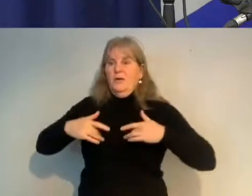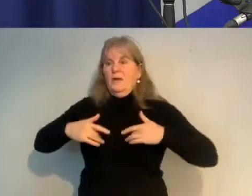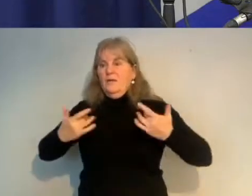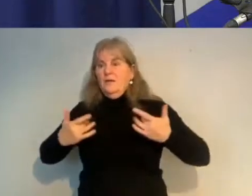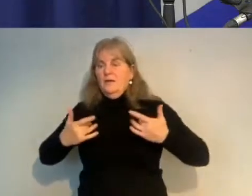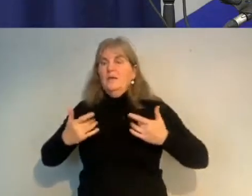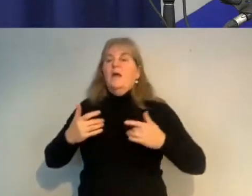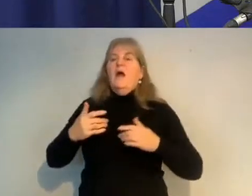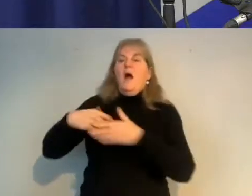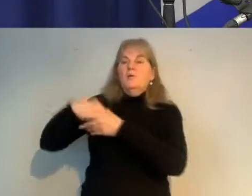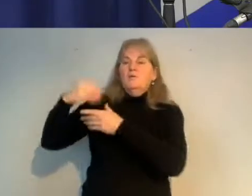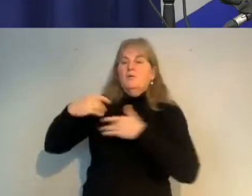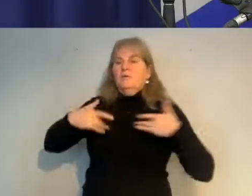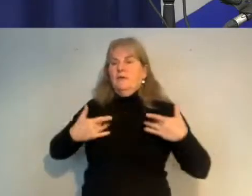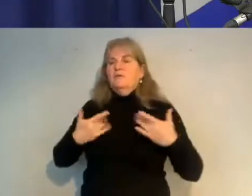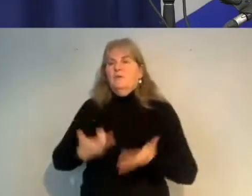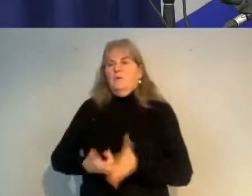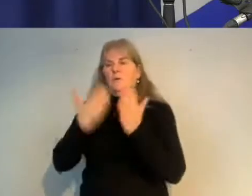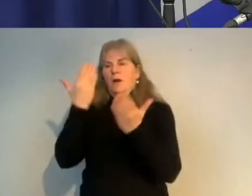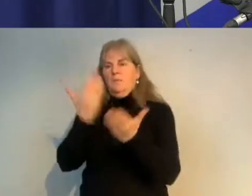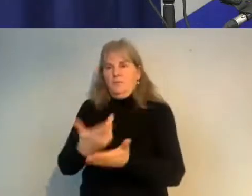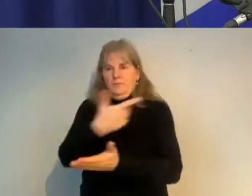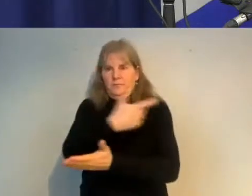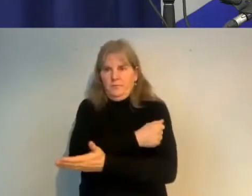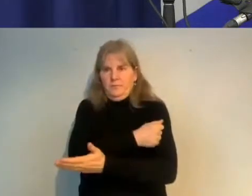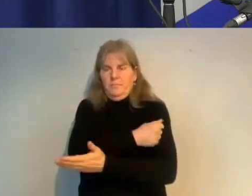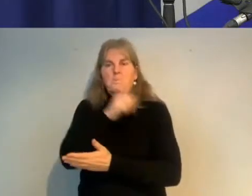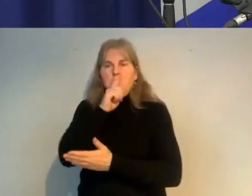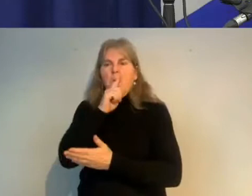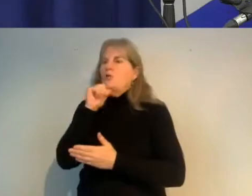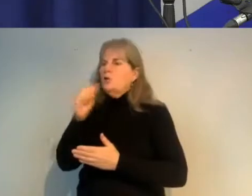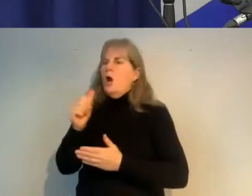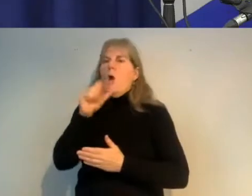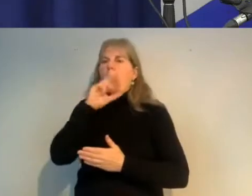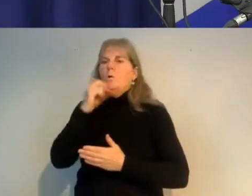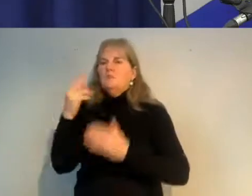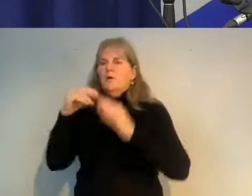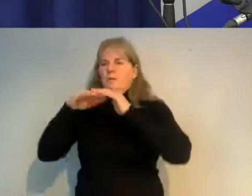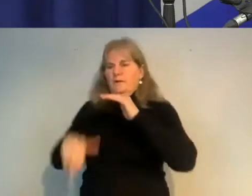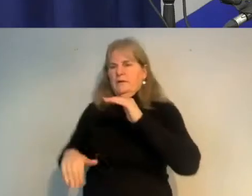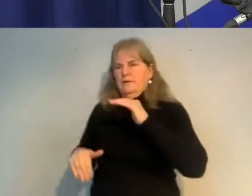gatherings, except for those children who are under 12 years and 4 months.